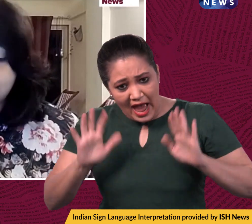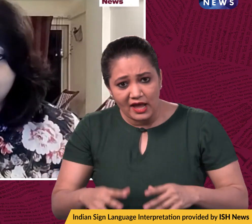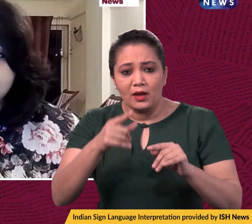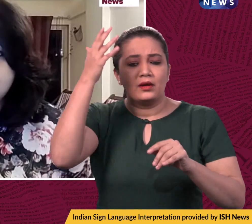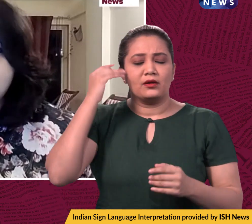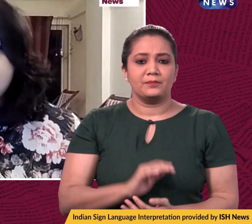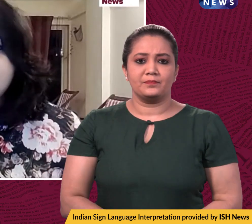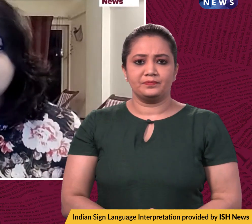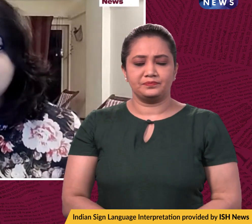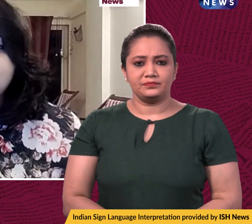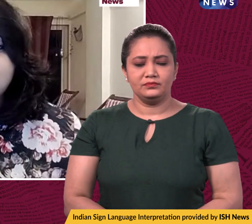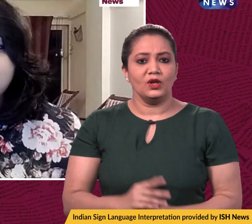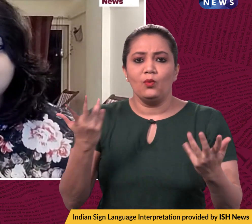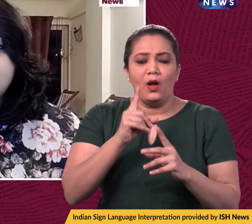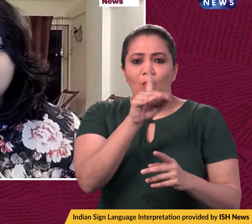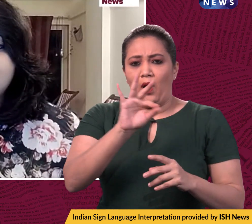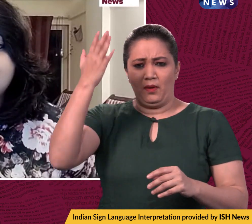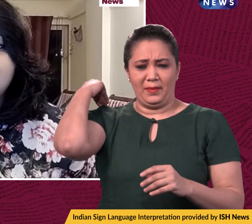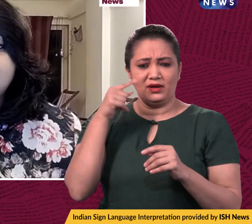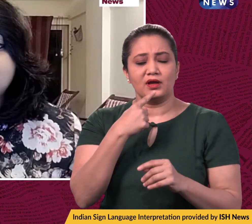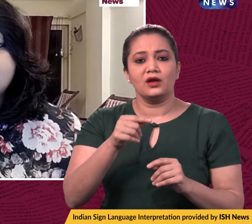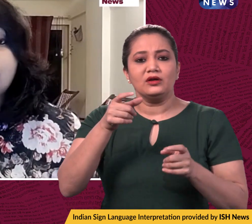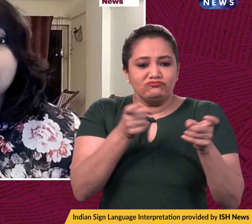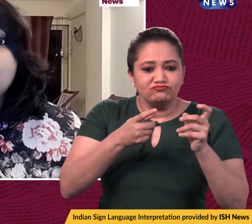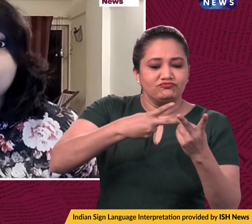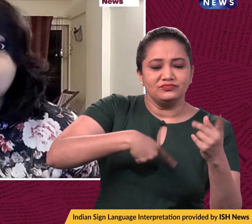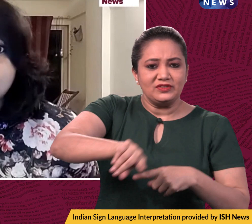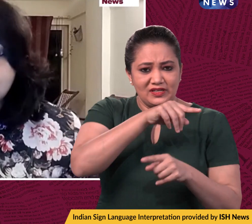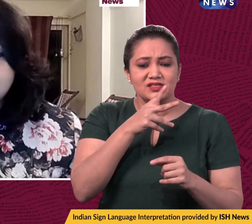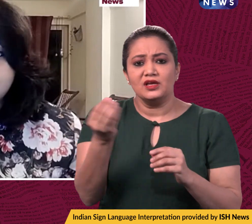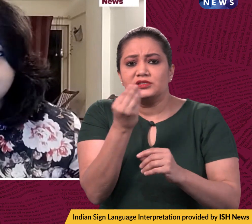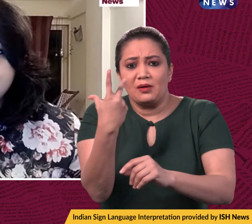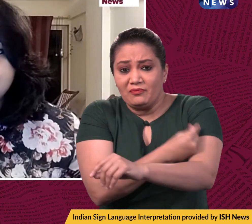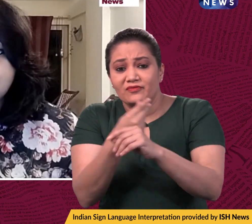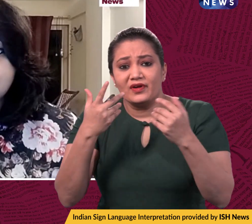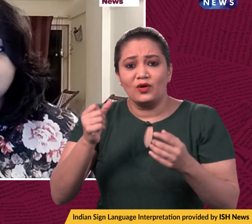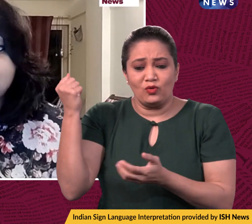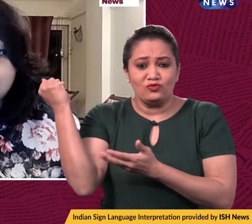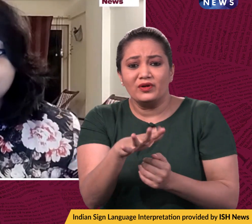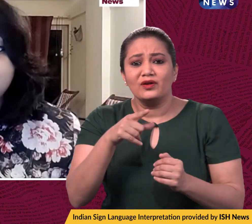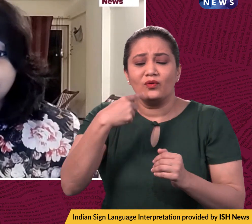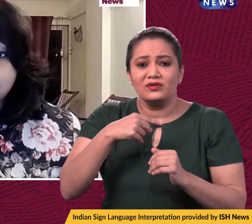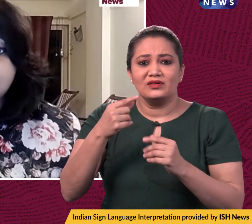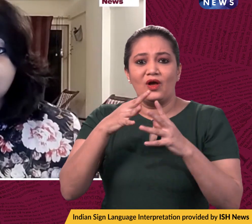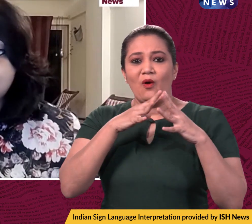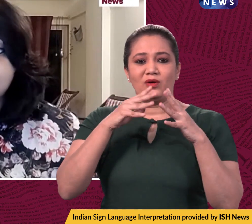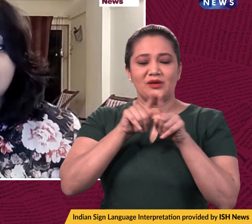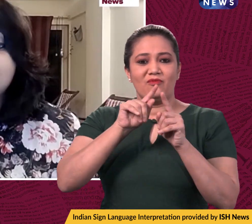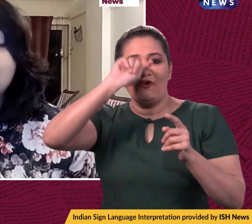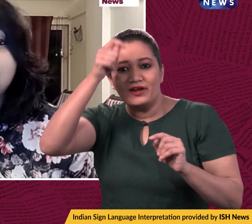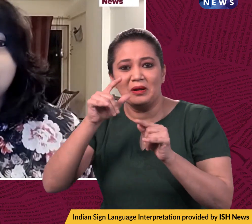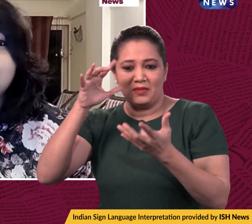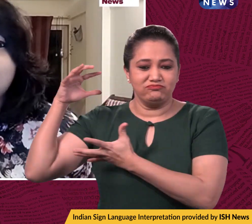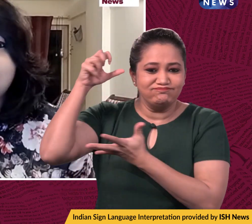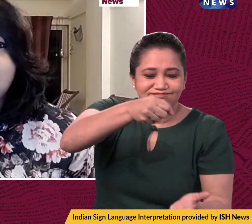of circulation. Now, this comes more than a week after authorities said that some doses donated by rich Western nations